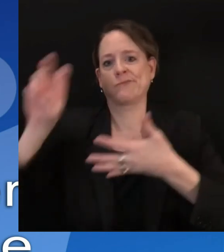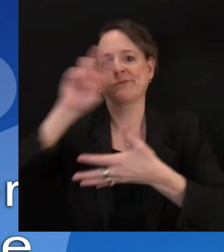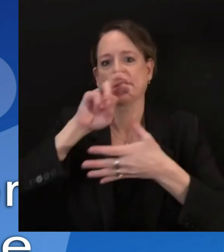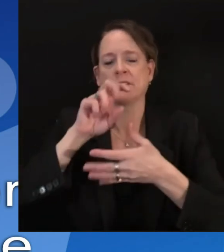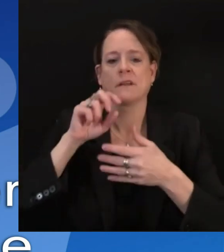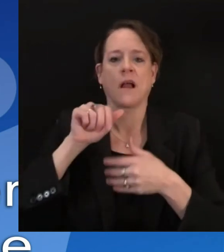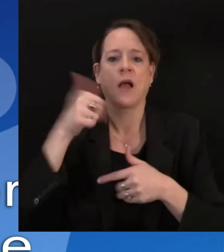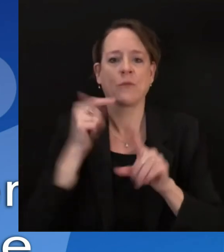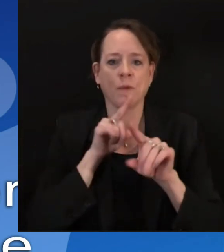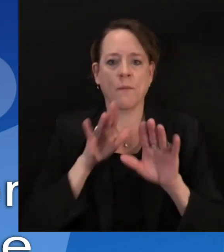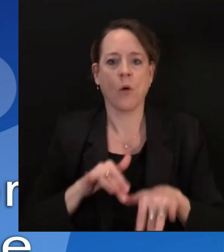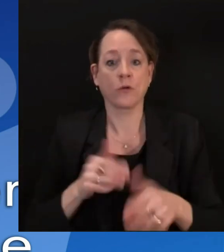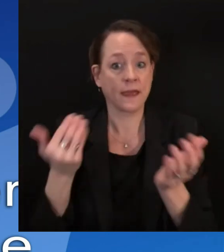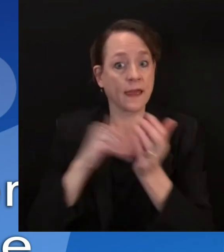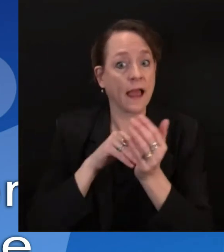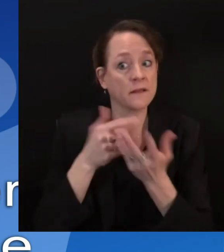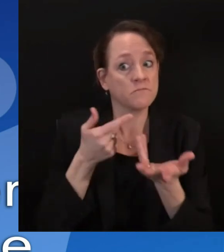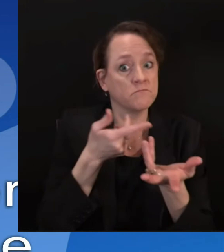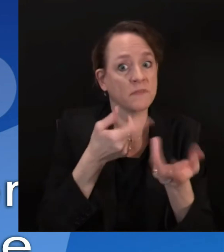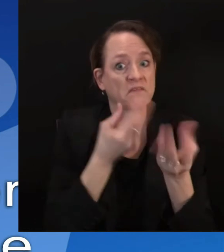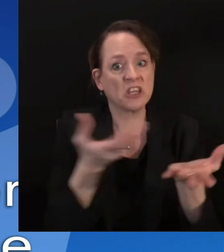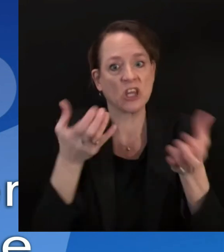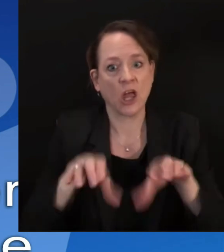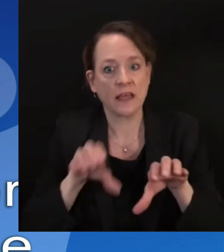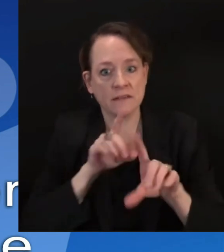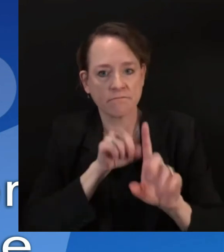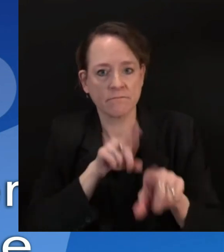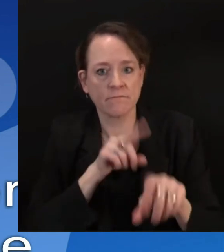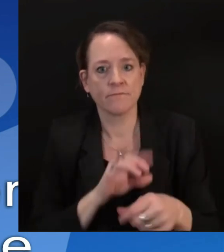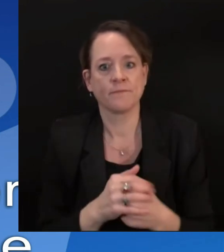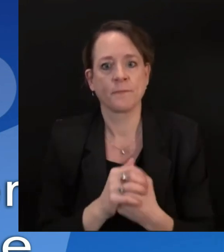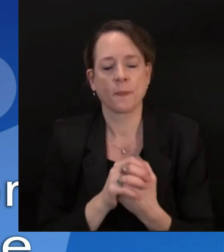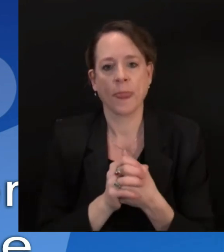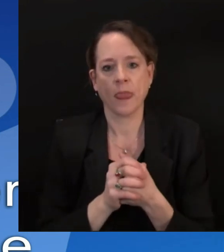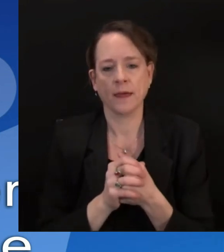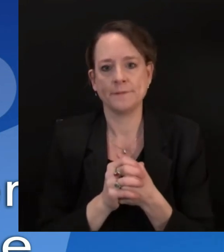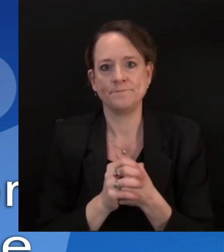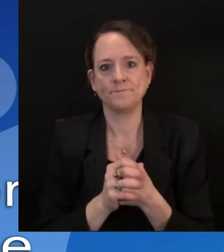from WISN TV in Milwaukee. Terry?